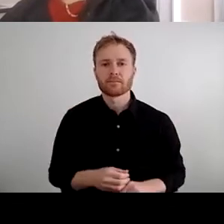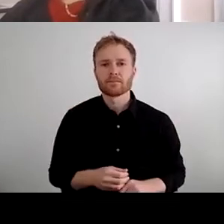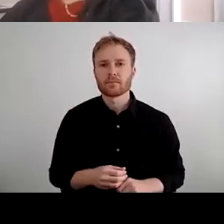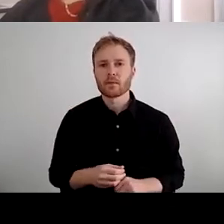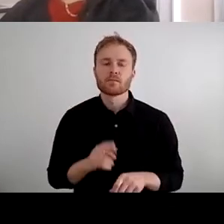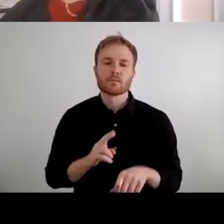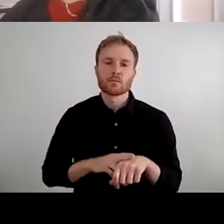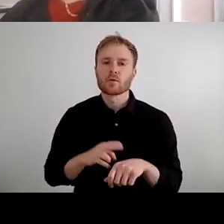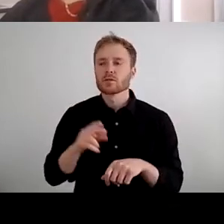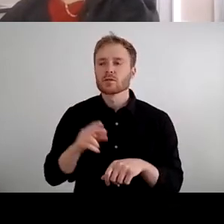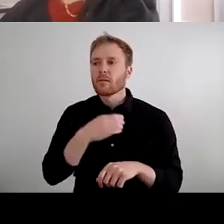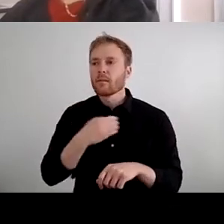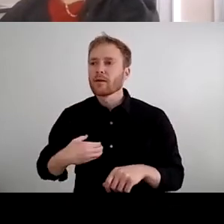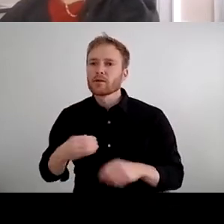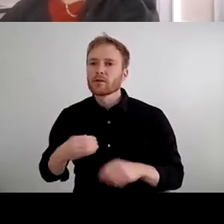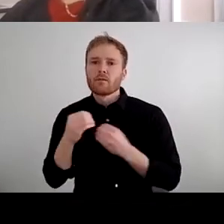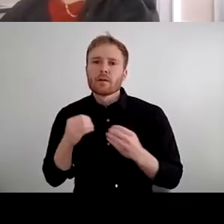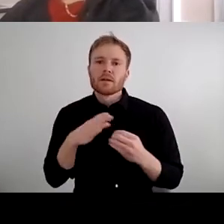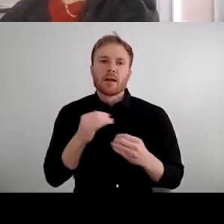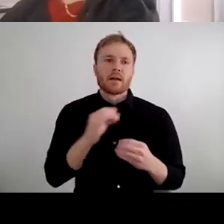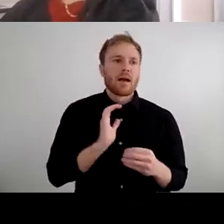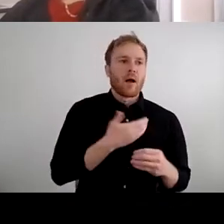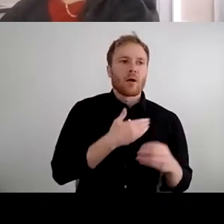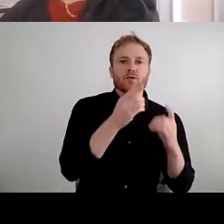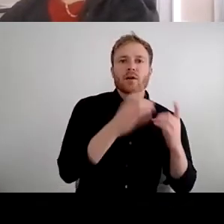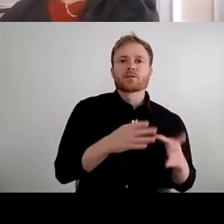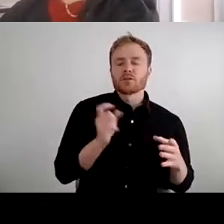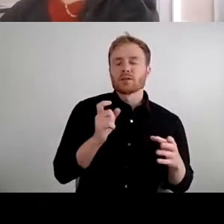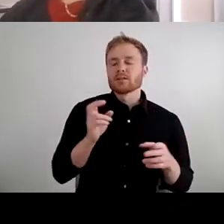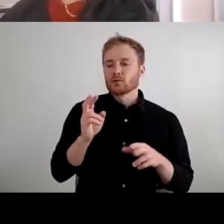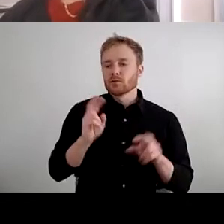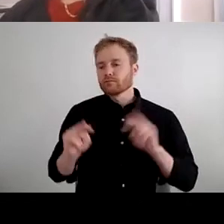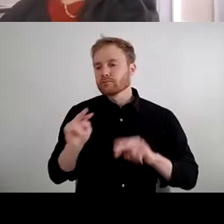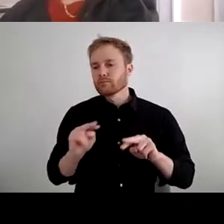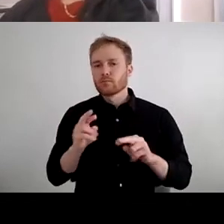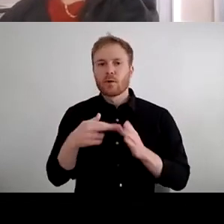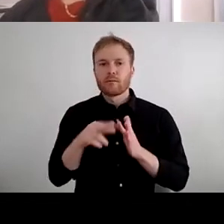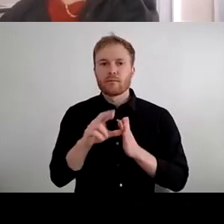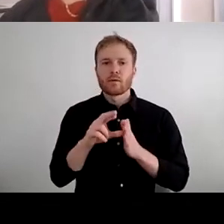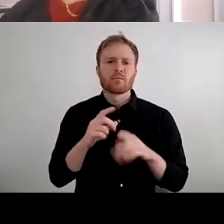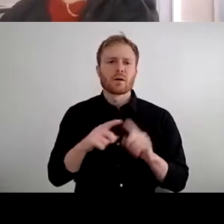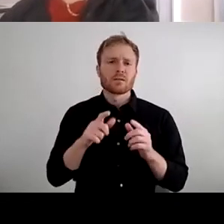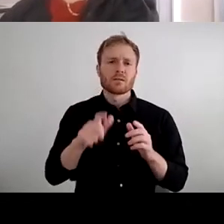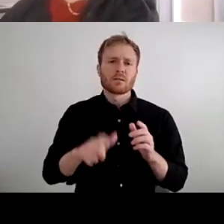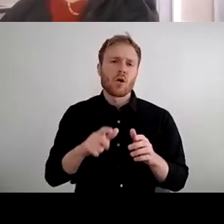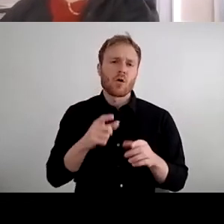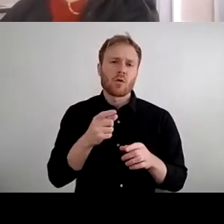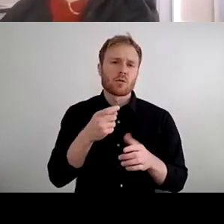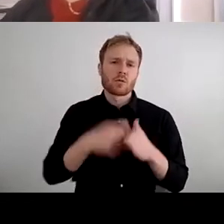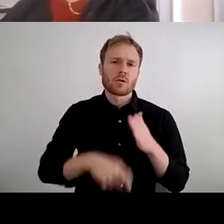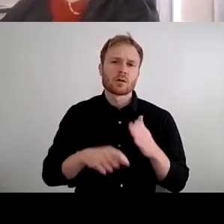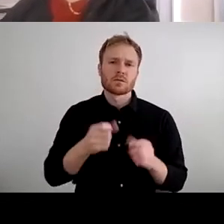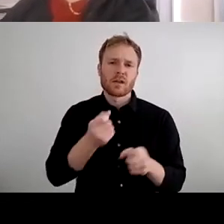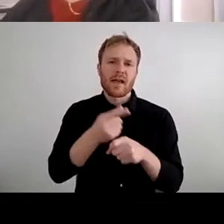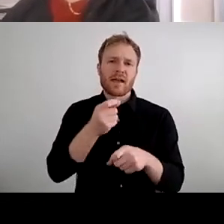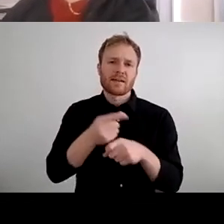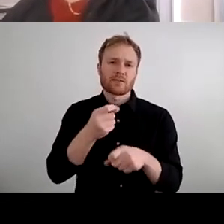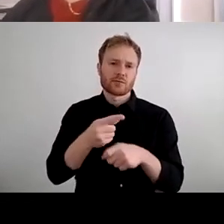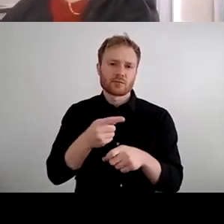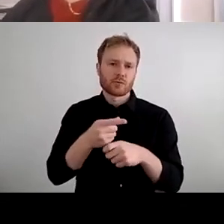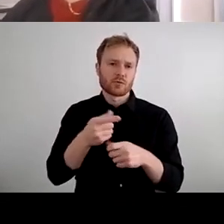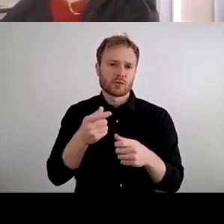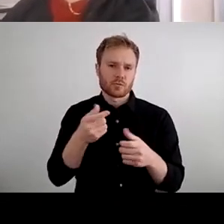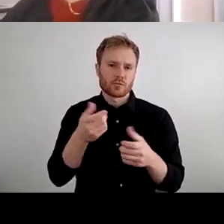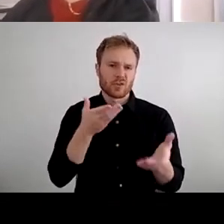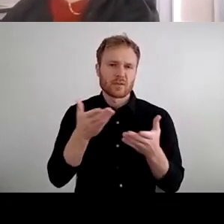office. But it's a fairly low cost annual service software renewal. I would like